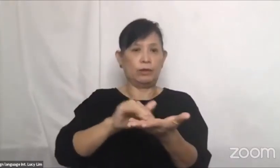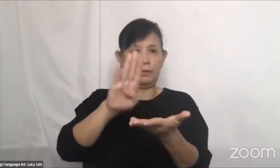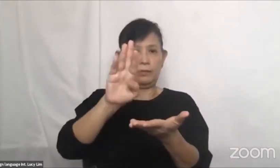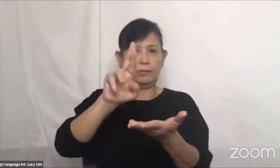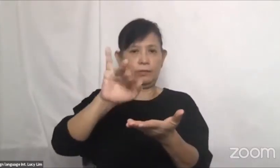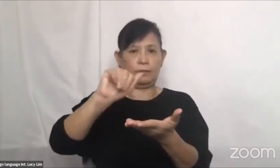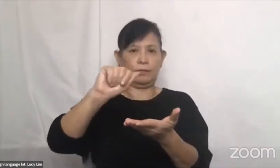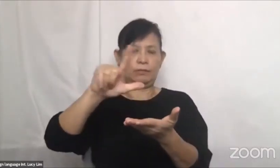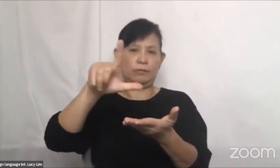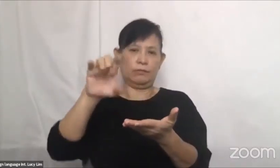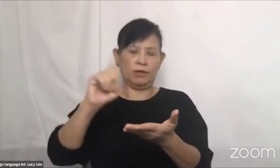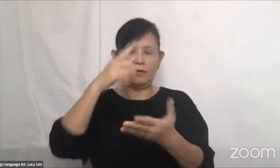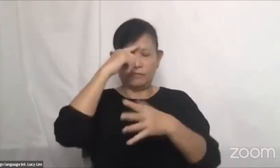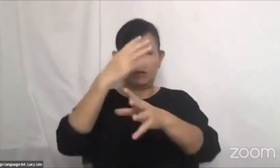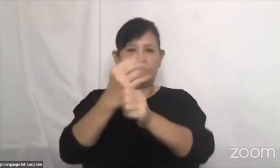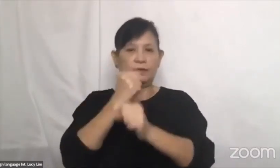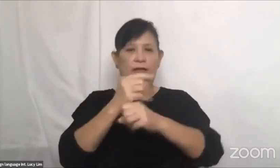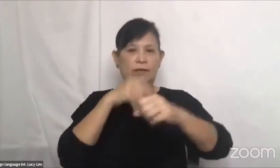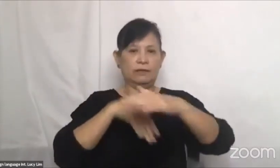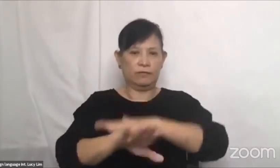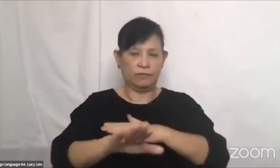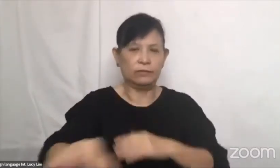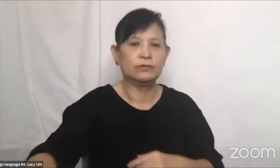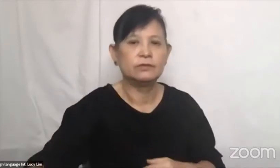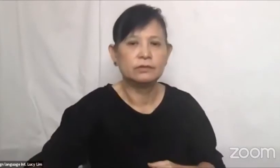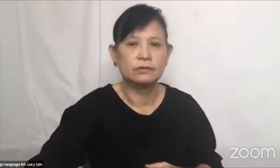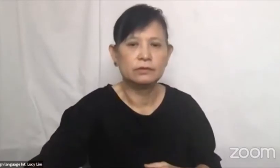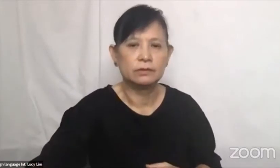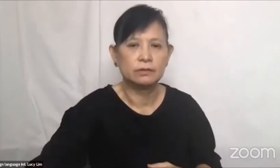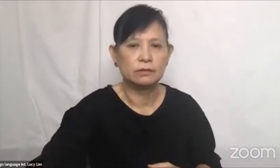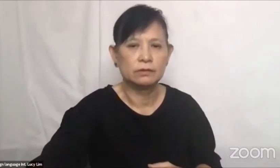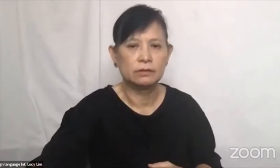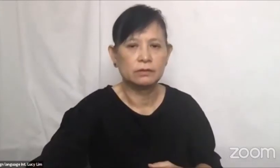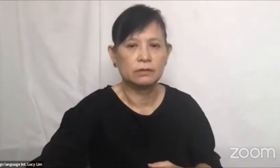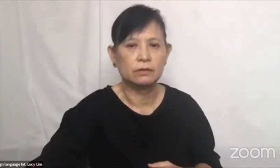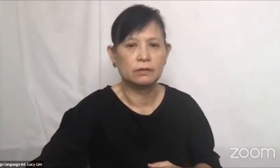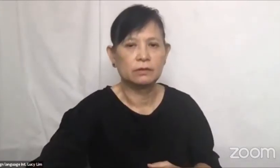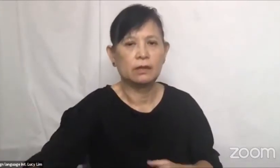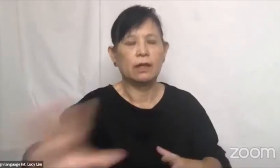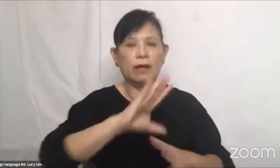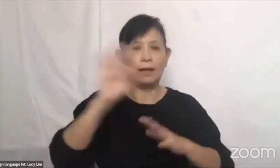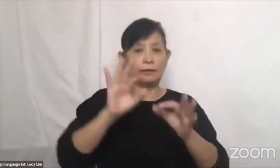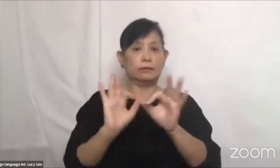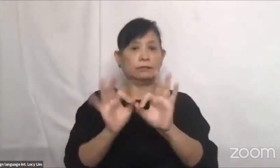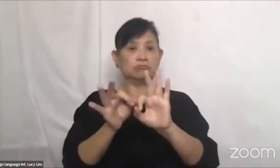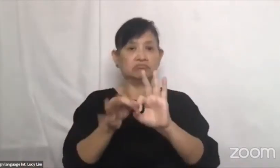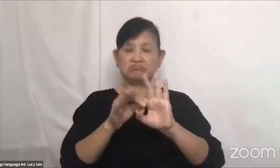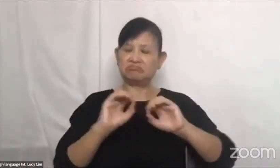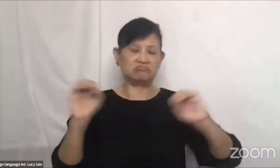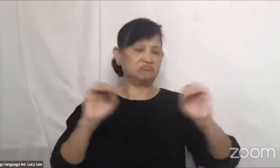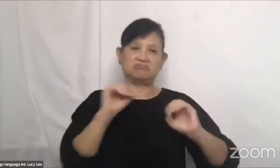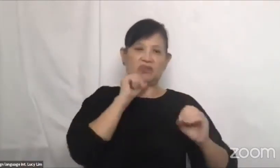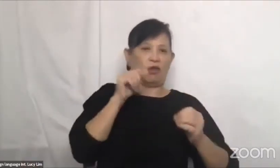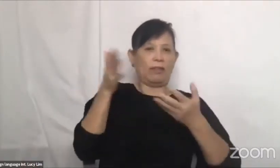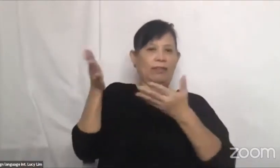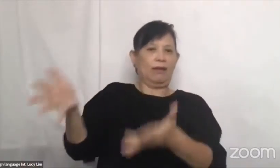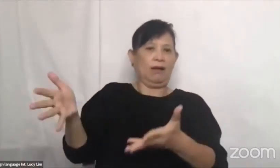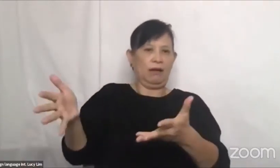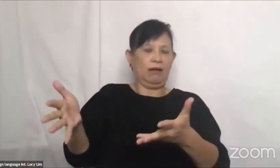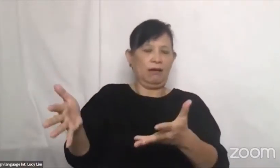And even in health centers, sign language interpreters are not present, or the health service providers are